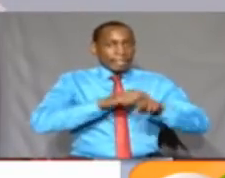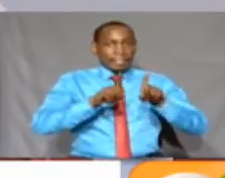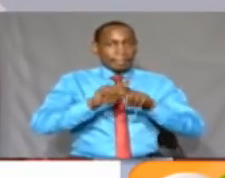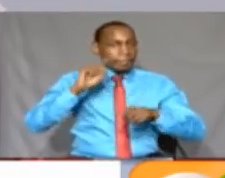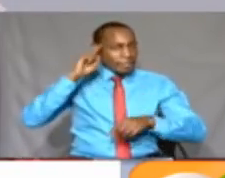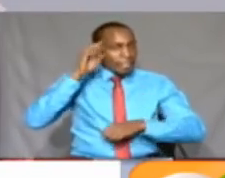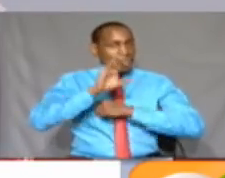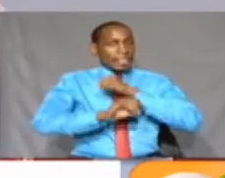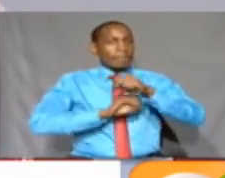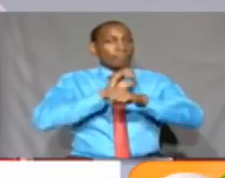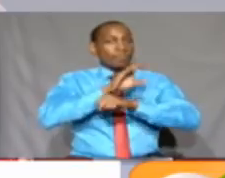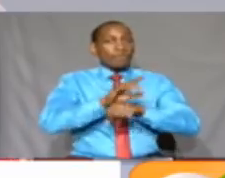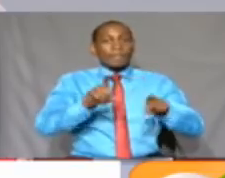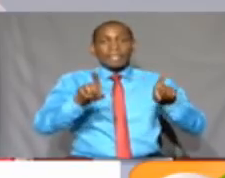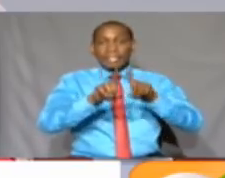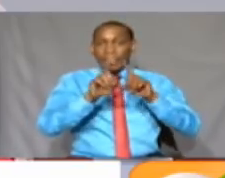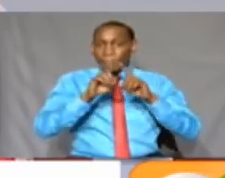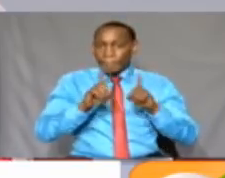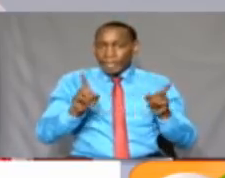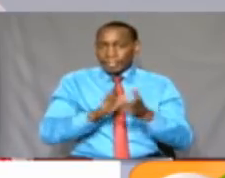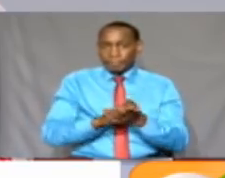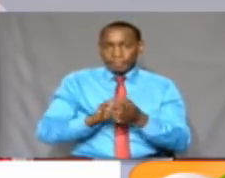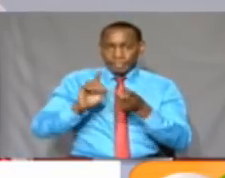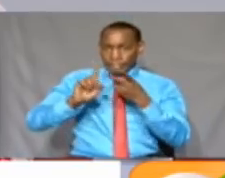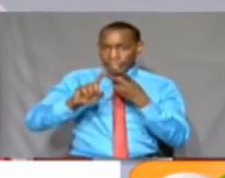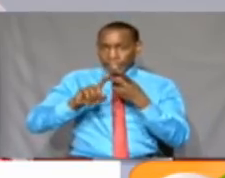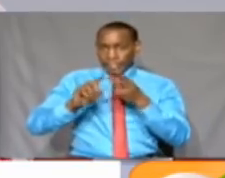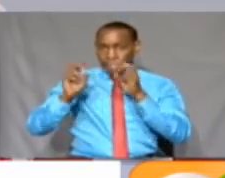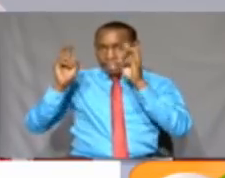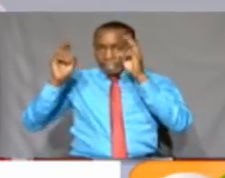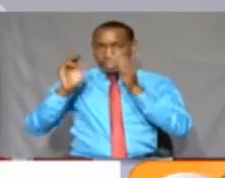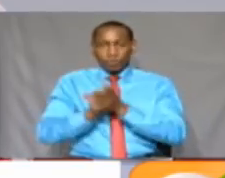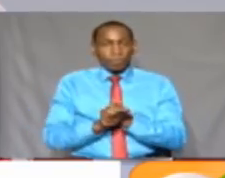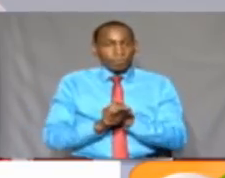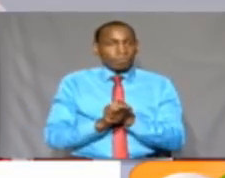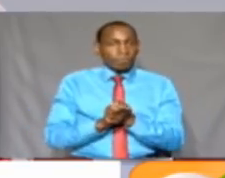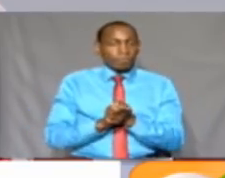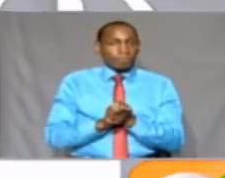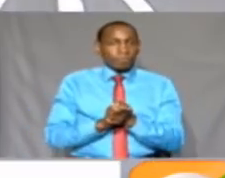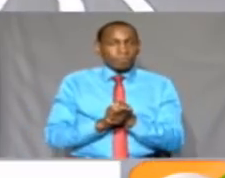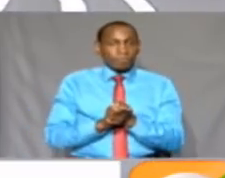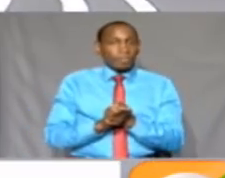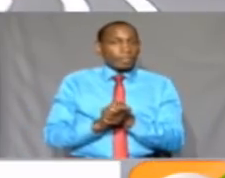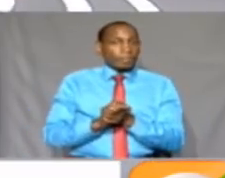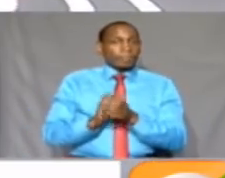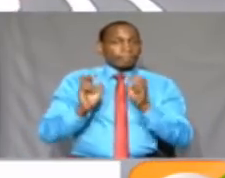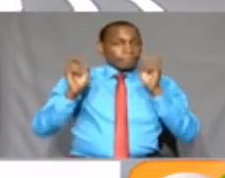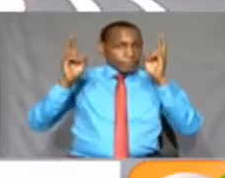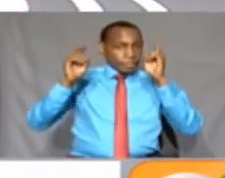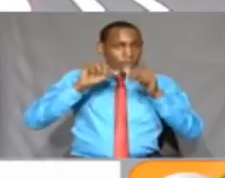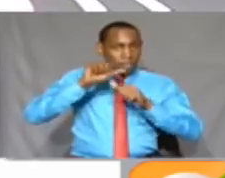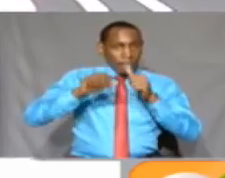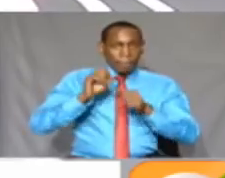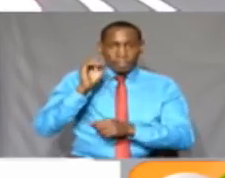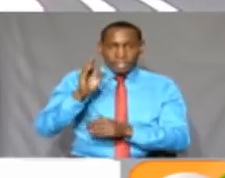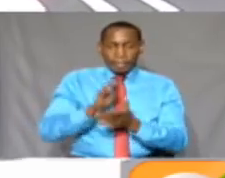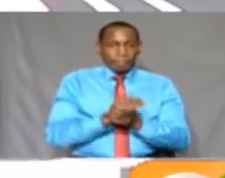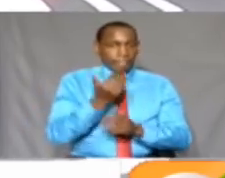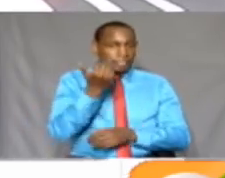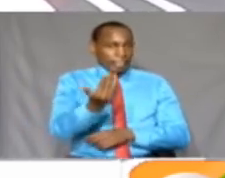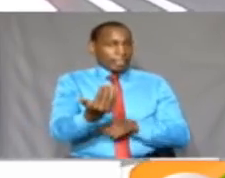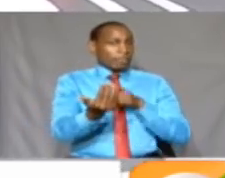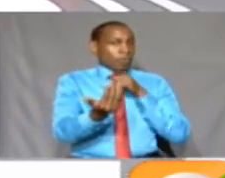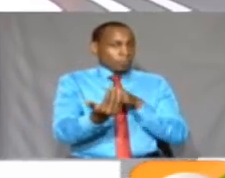for him. Right. But on the other hand, it also raises issues about whether it's a child